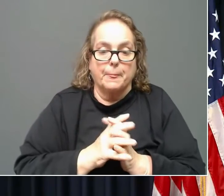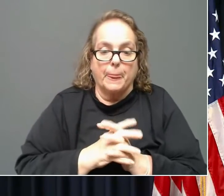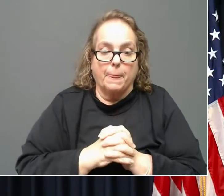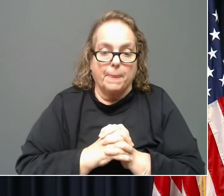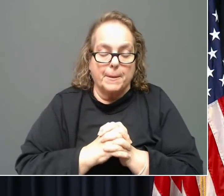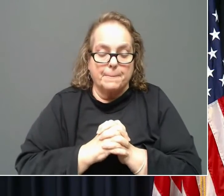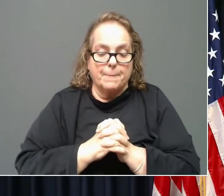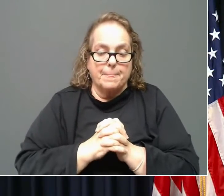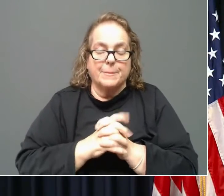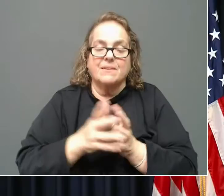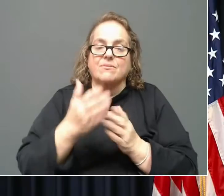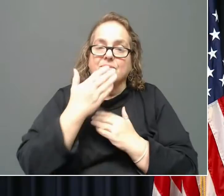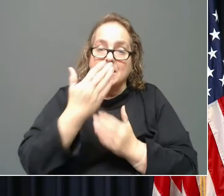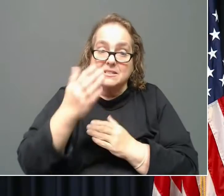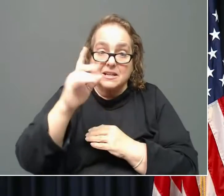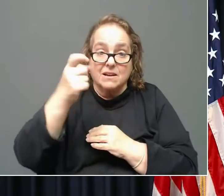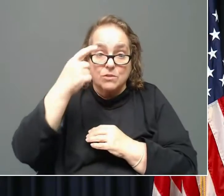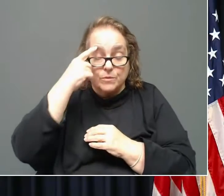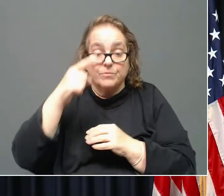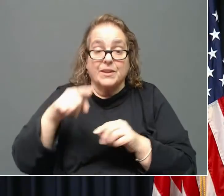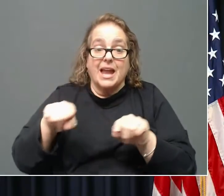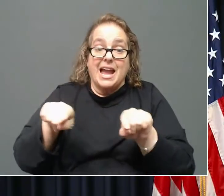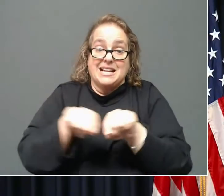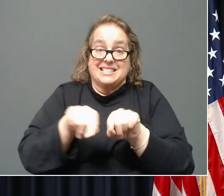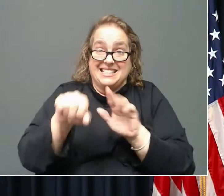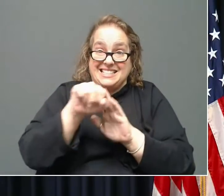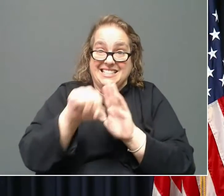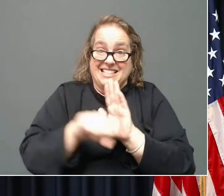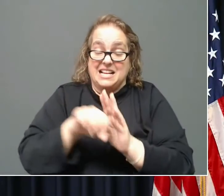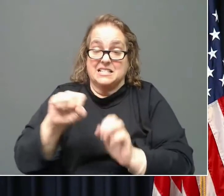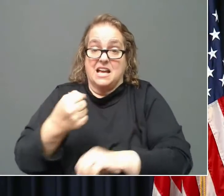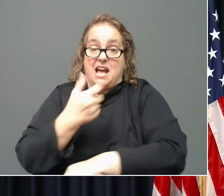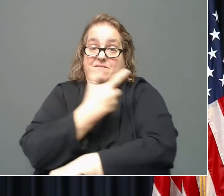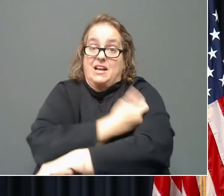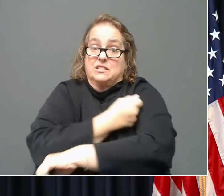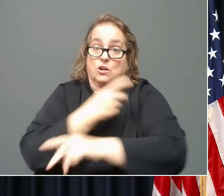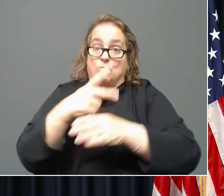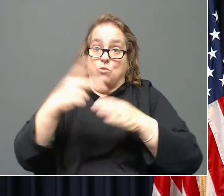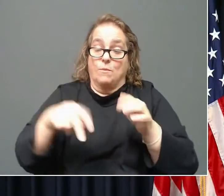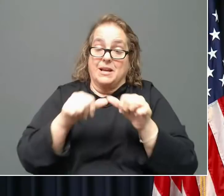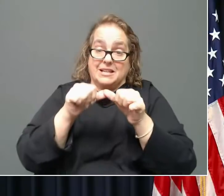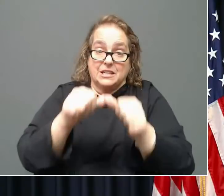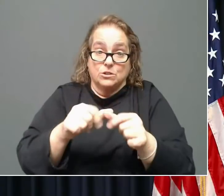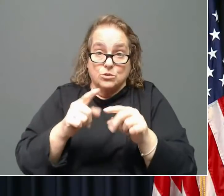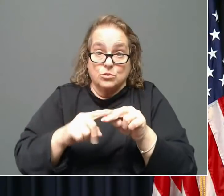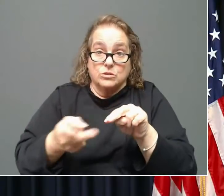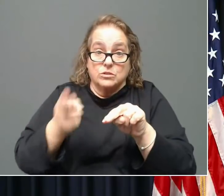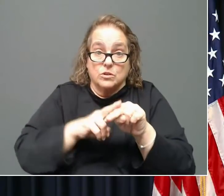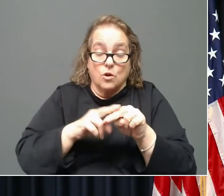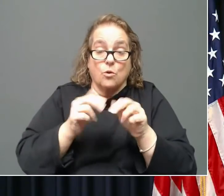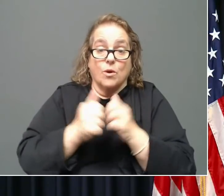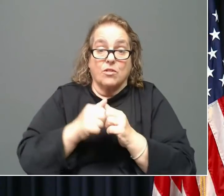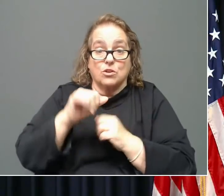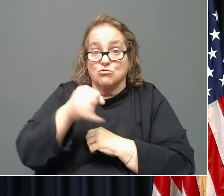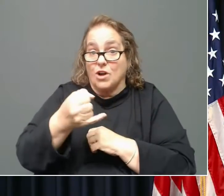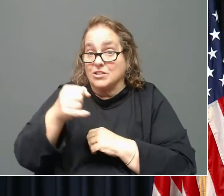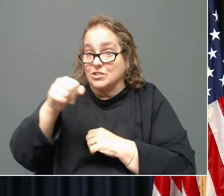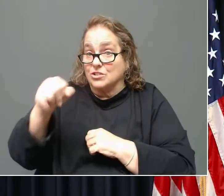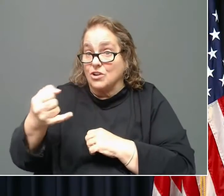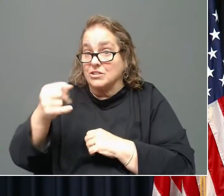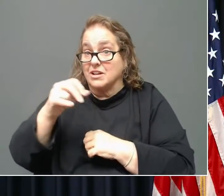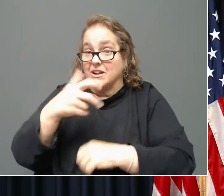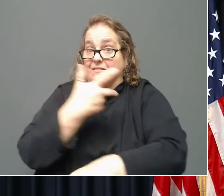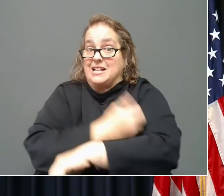Thanks, Governor. As the state's vaccine program continues to pick up with the Johnson & Johnson vaccine being approved